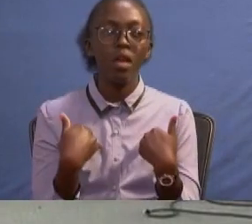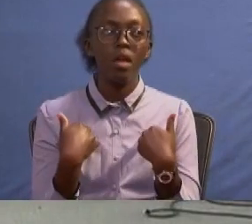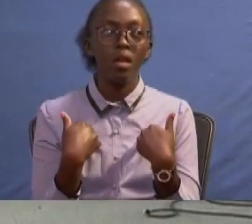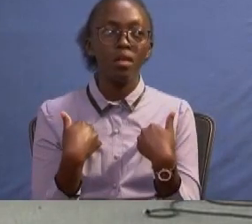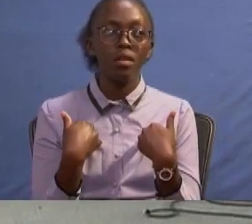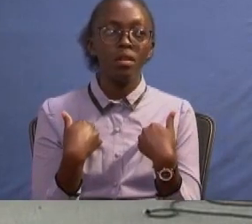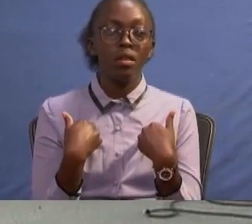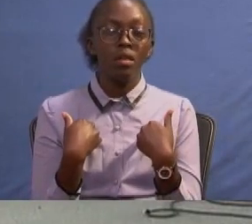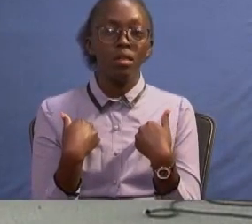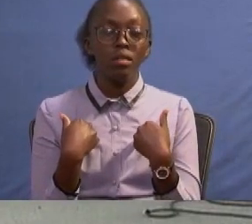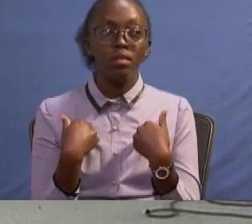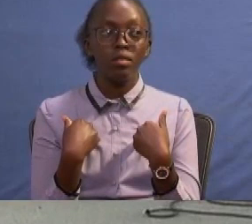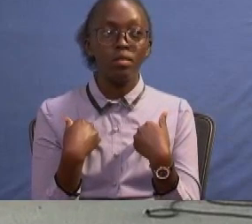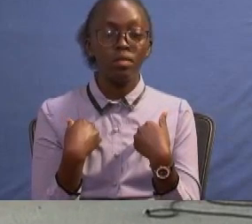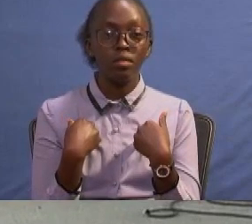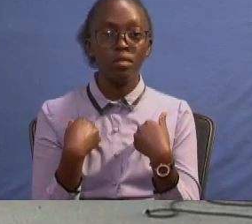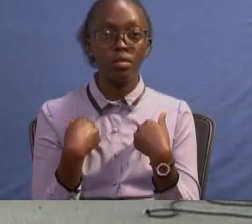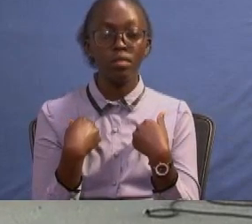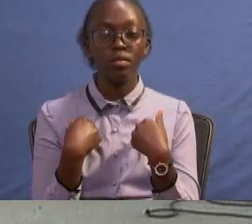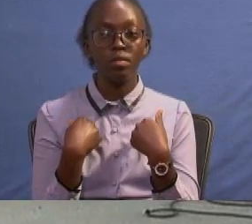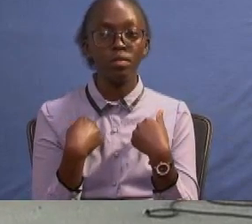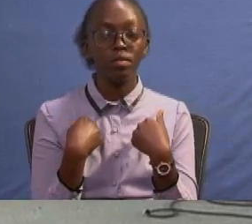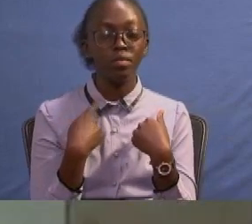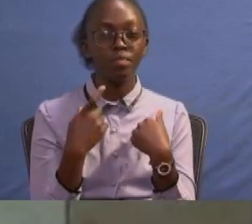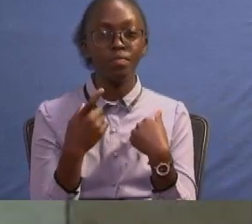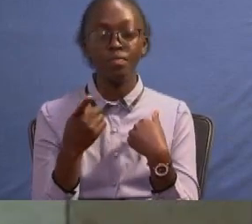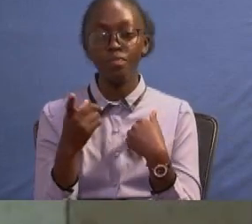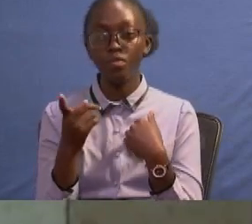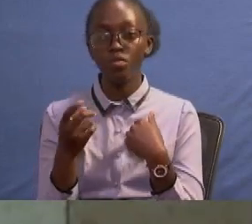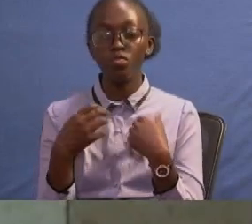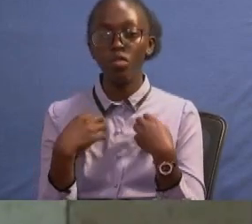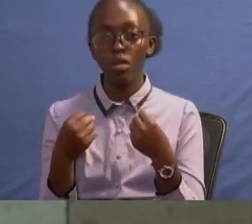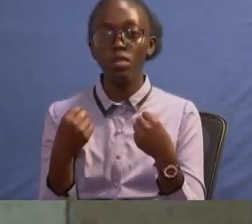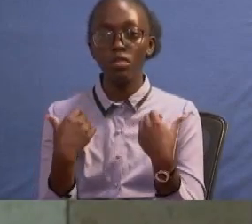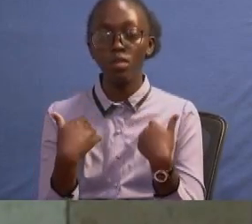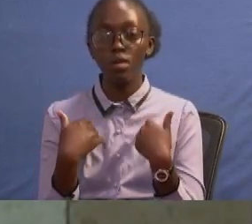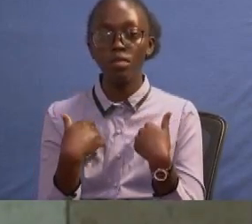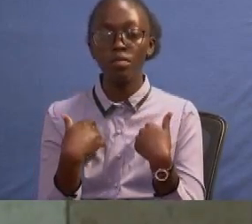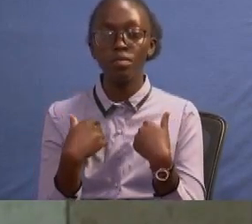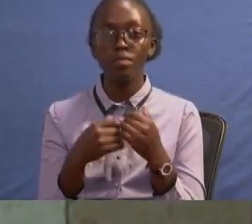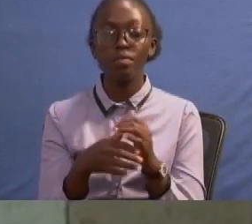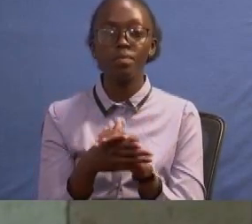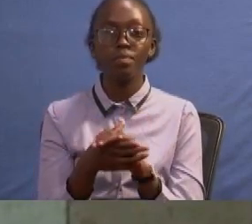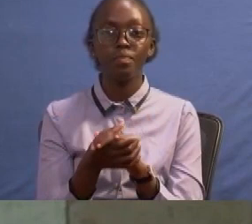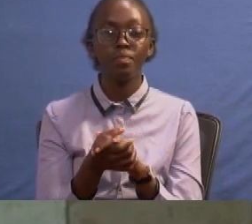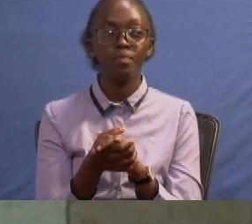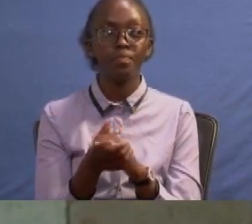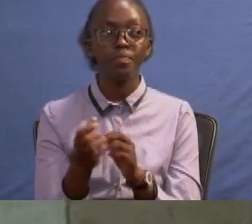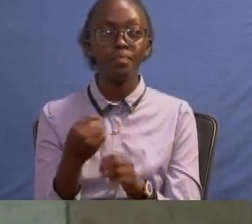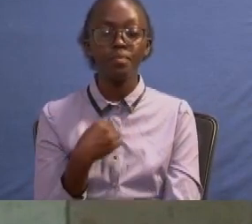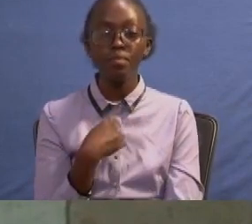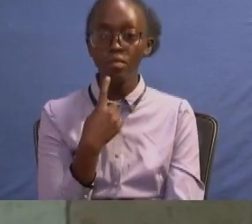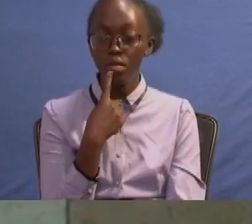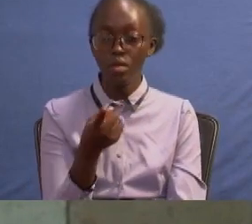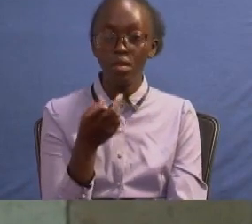cowardice generated something different, another view from someone. But so I'm saying all